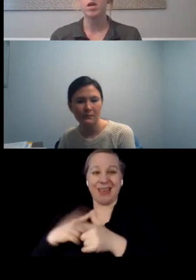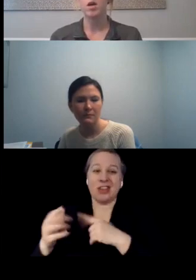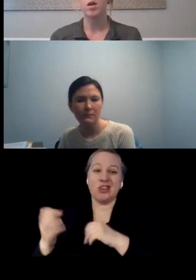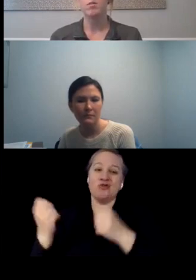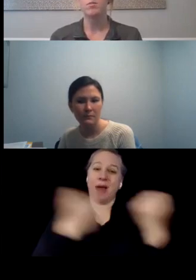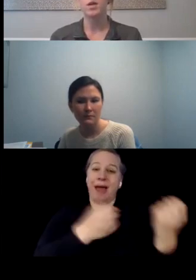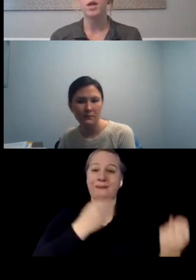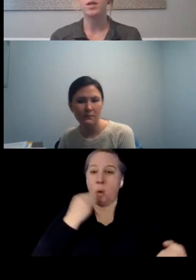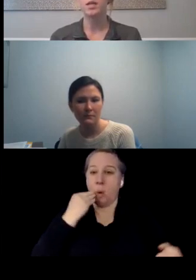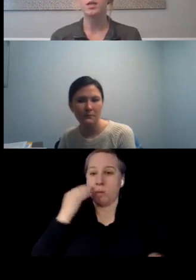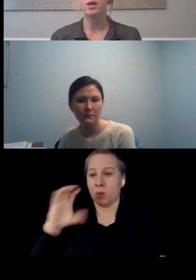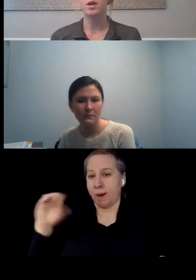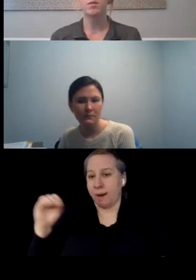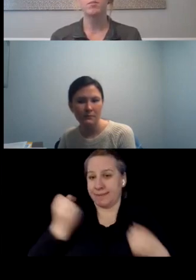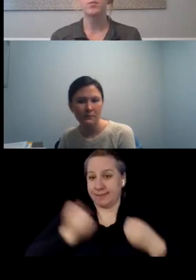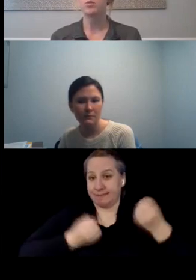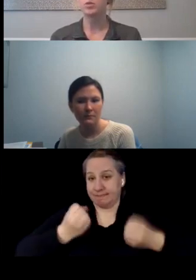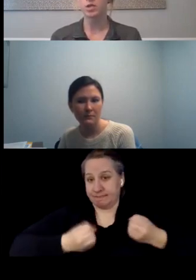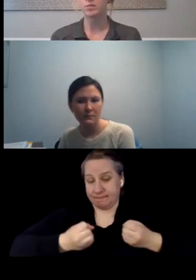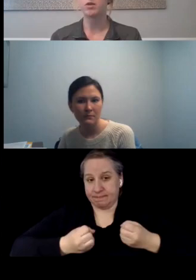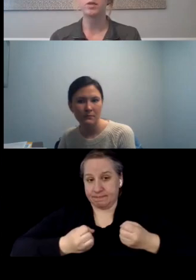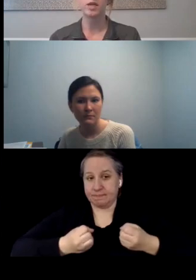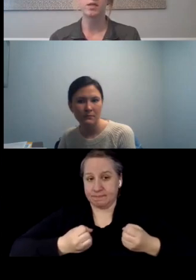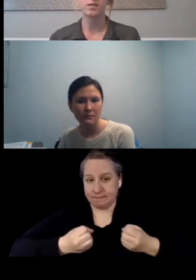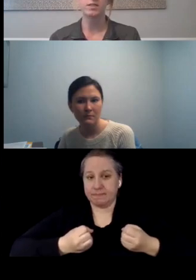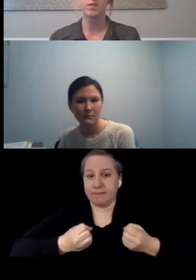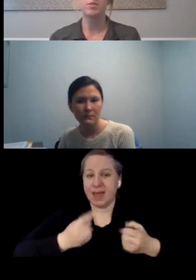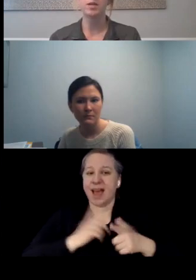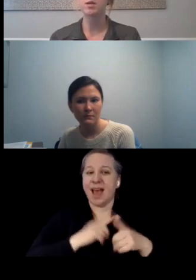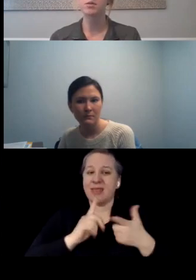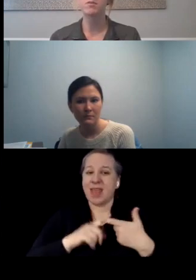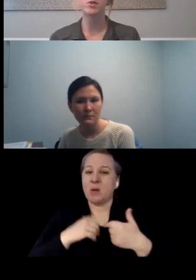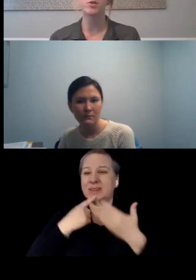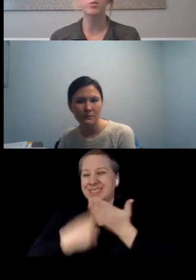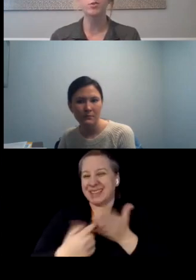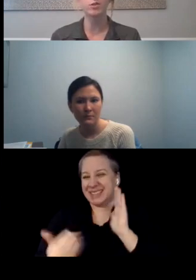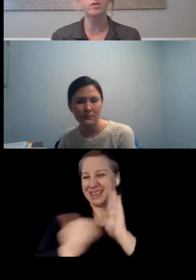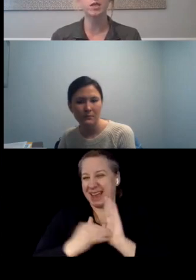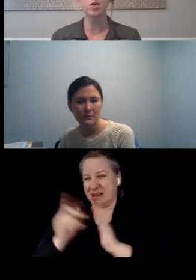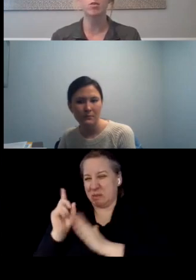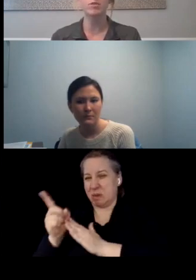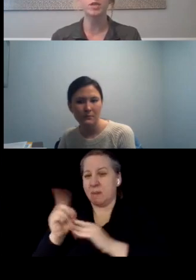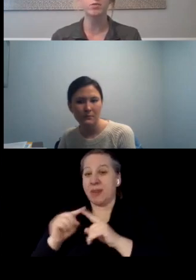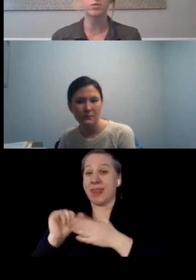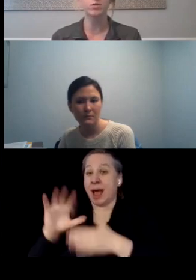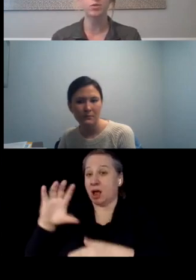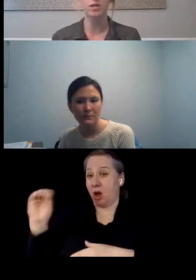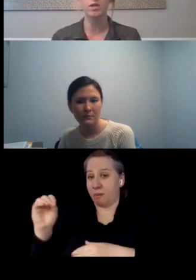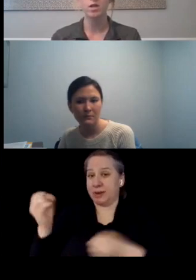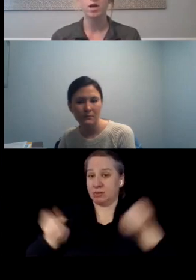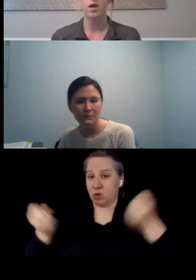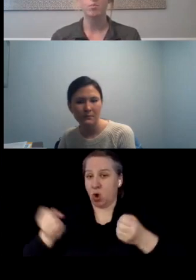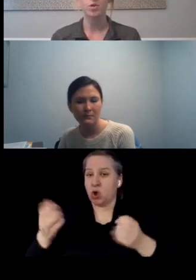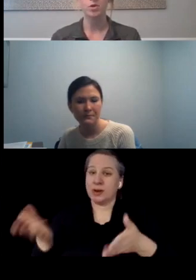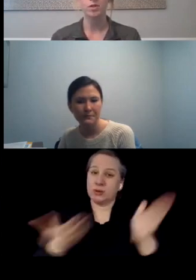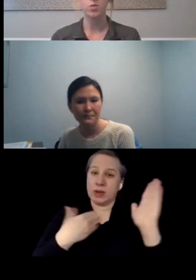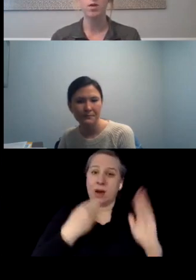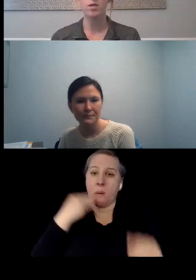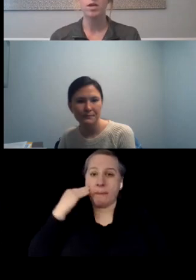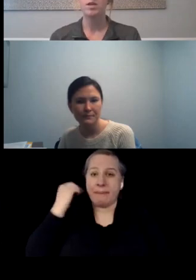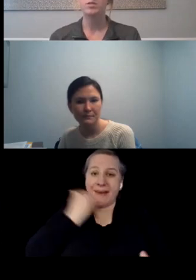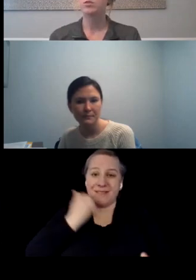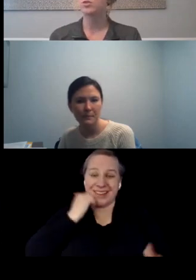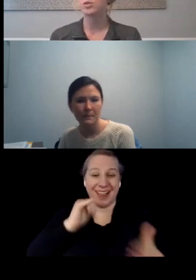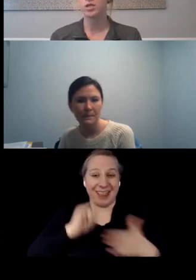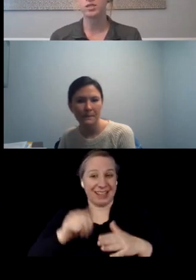vehicle. And then we'll talk about it again in a second, but that company vehicle you do get to take home every day, which is great. Perk as